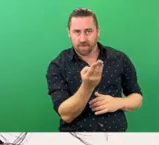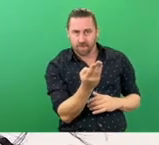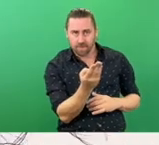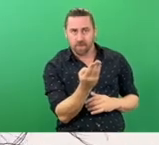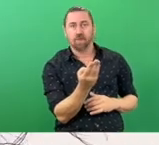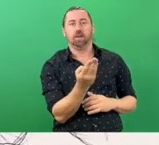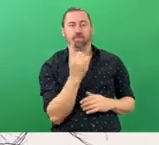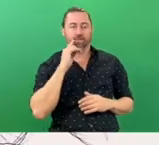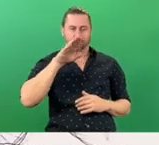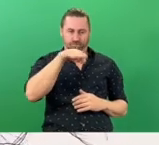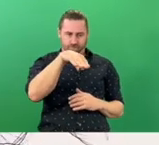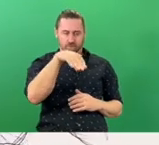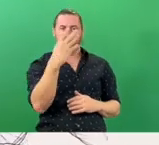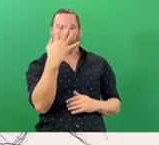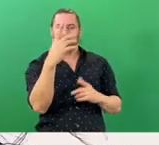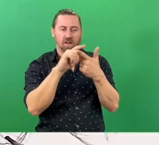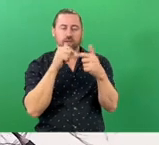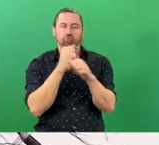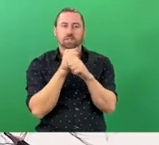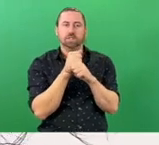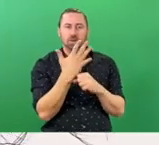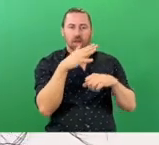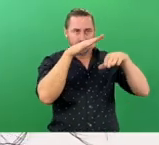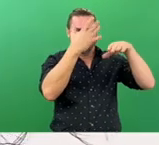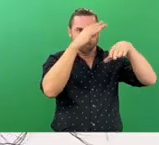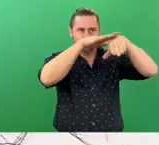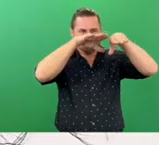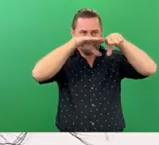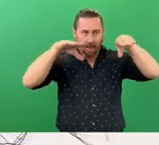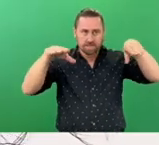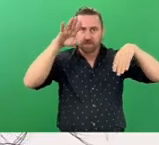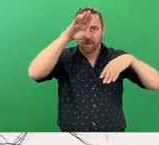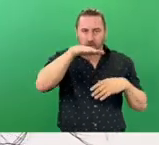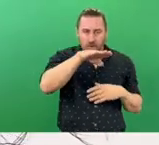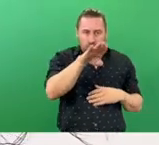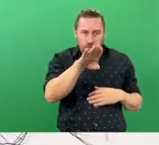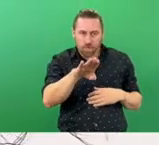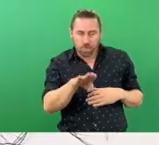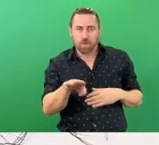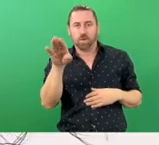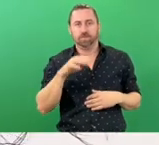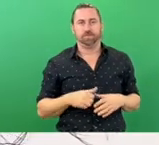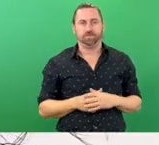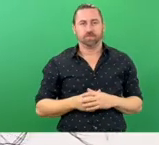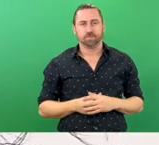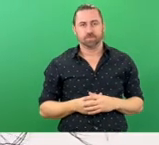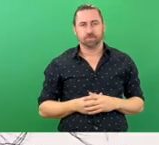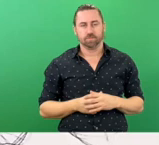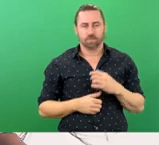now I'll hold it down at about a 45-degree angle, and getting into the flat edge now, I can add, you